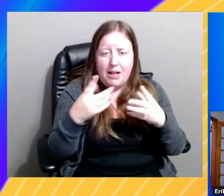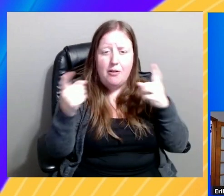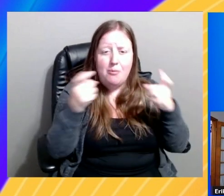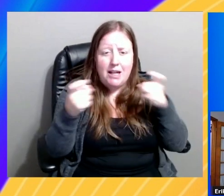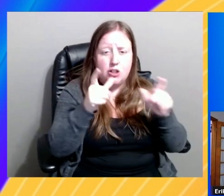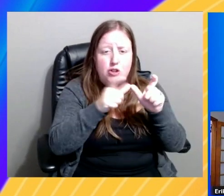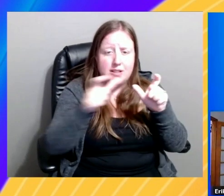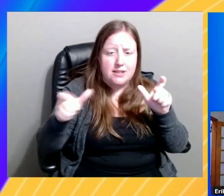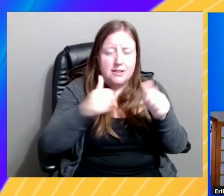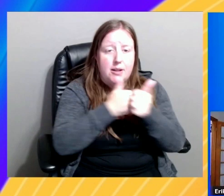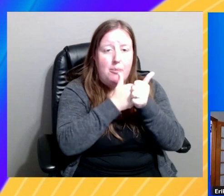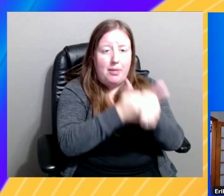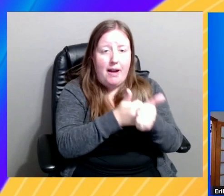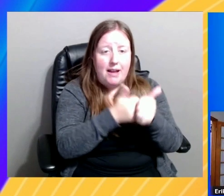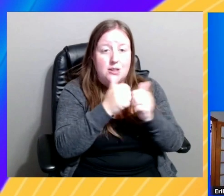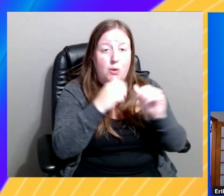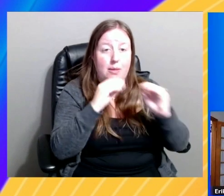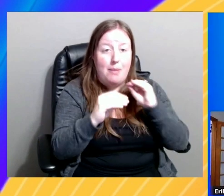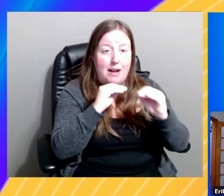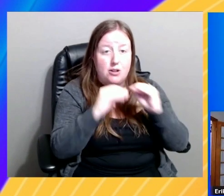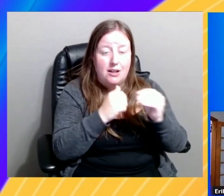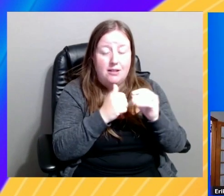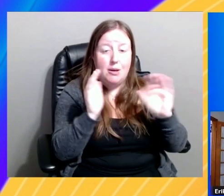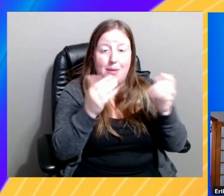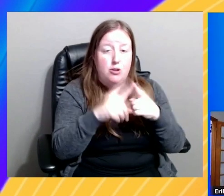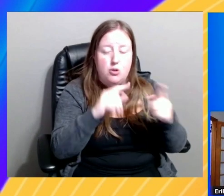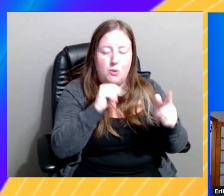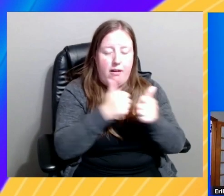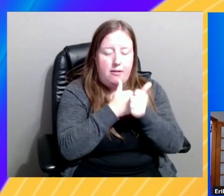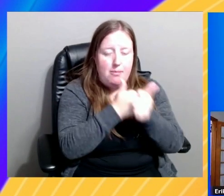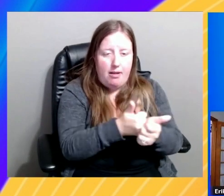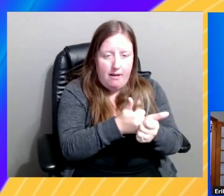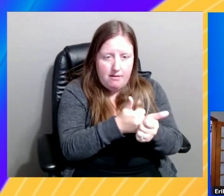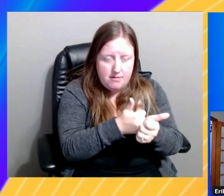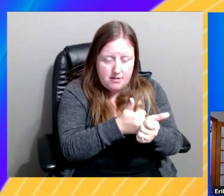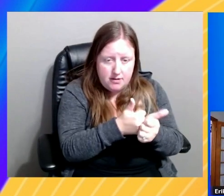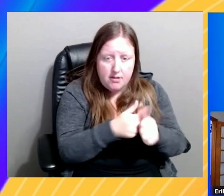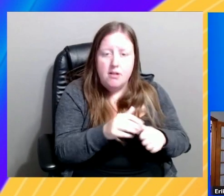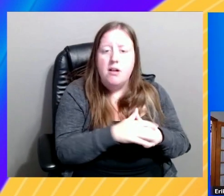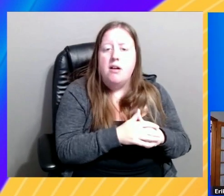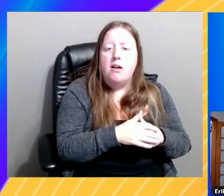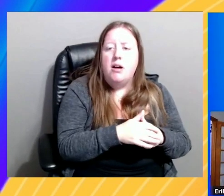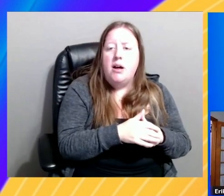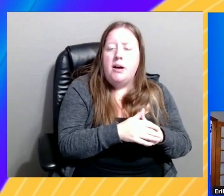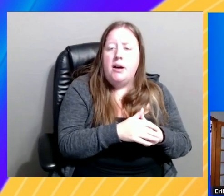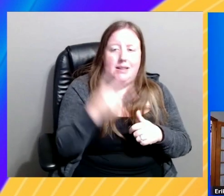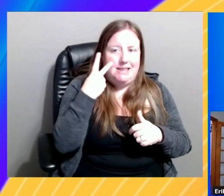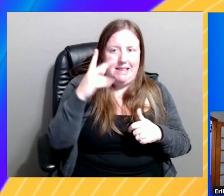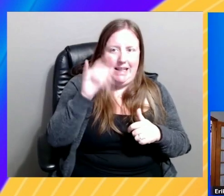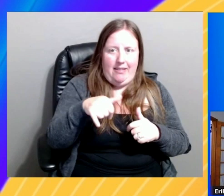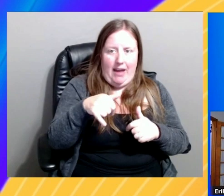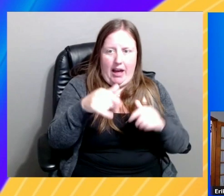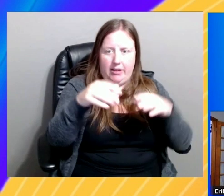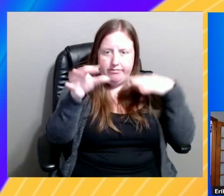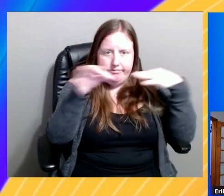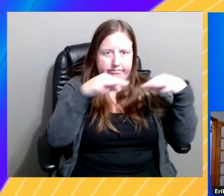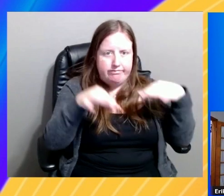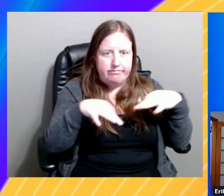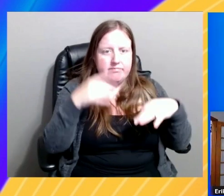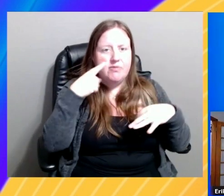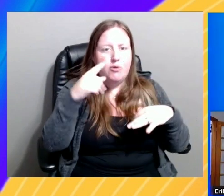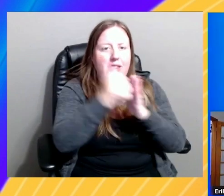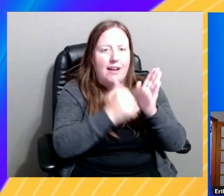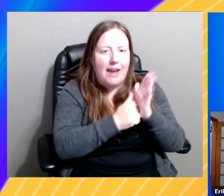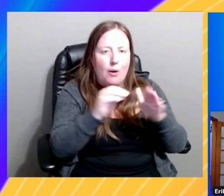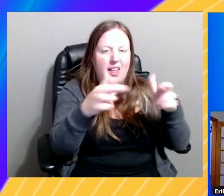compliant with patching versus those that are non-compliant. Kind of breaking that out as well based on the account as well as the region. So in